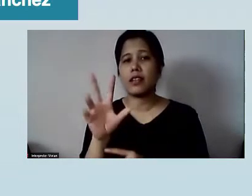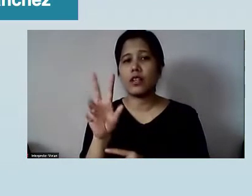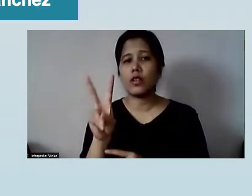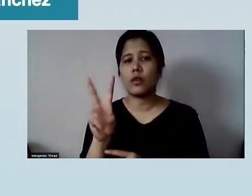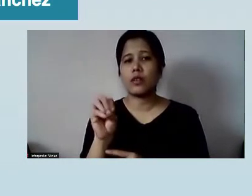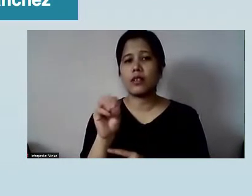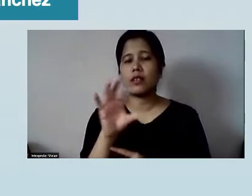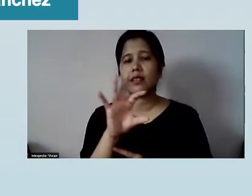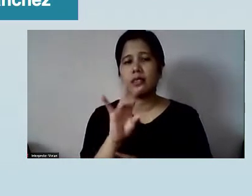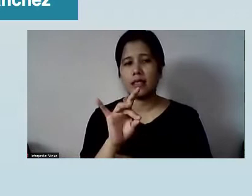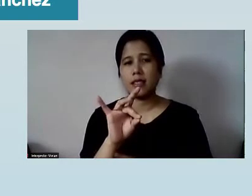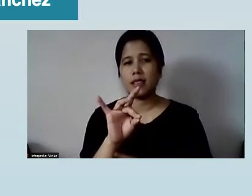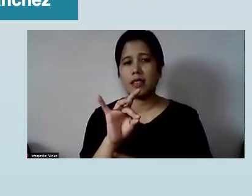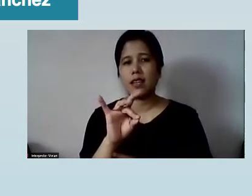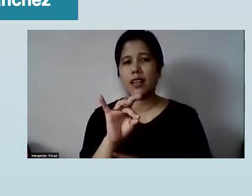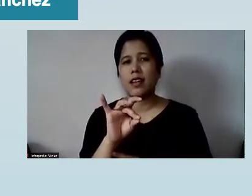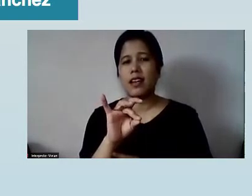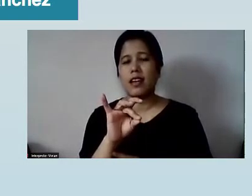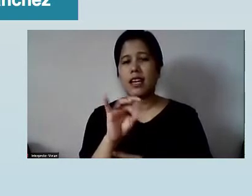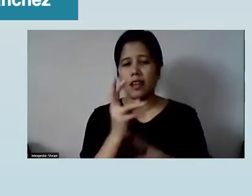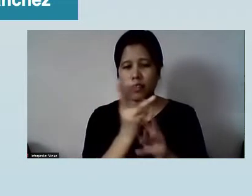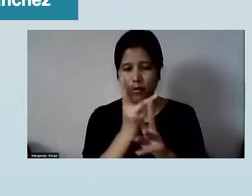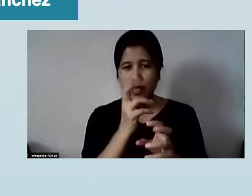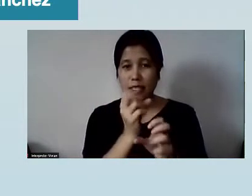of 2008. And our ratification was